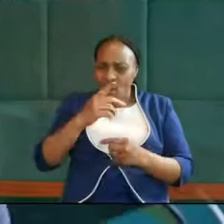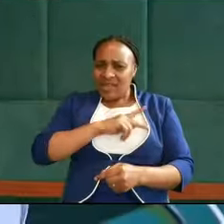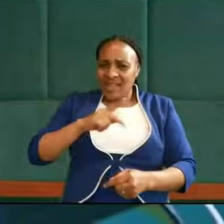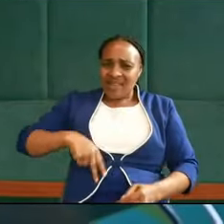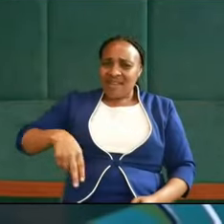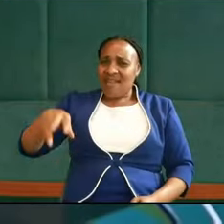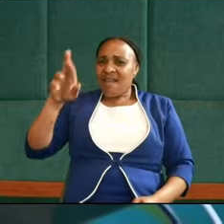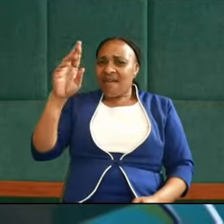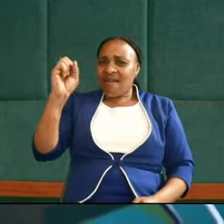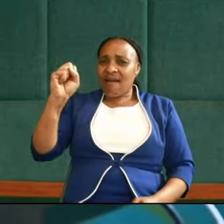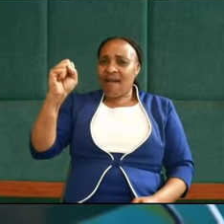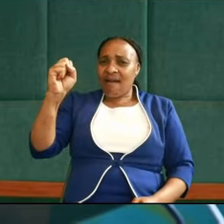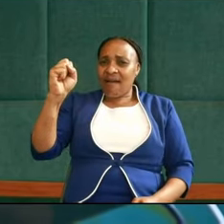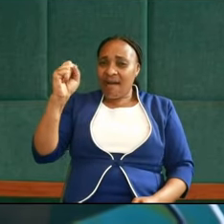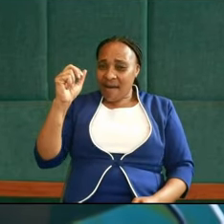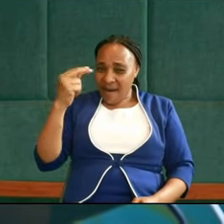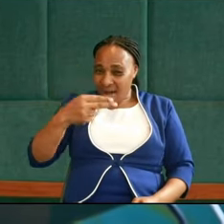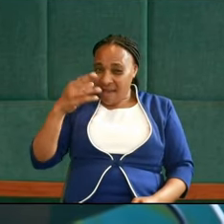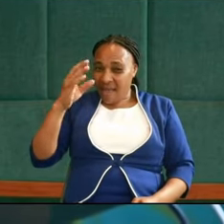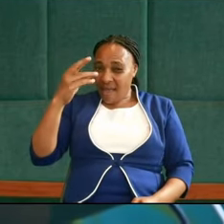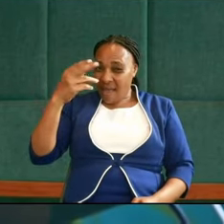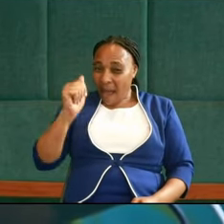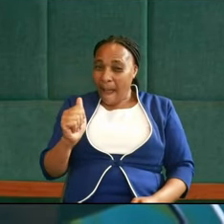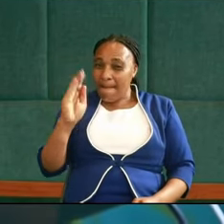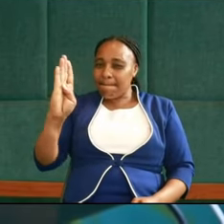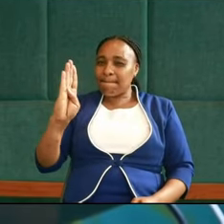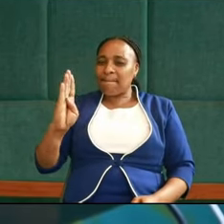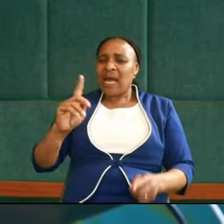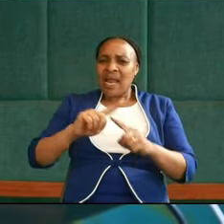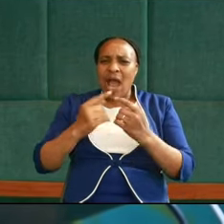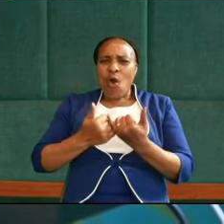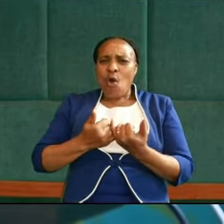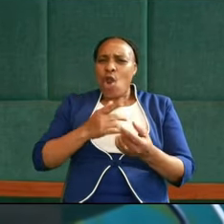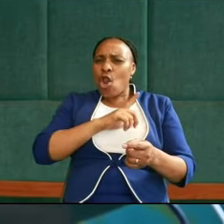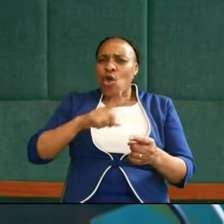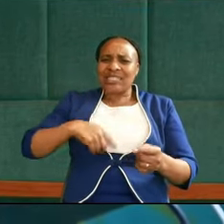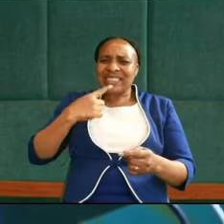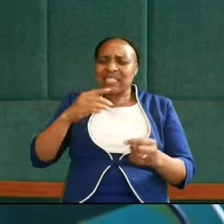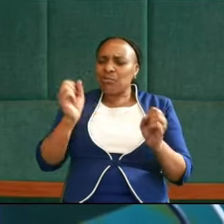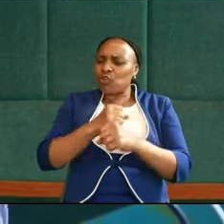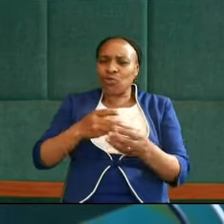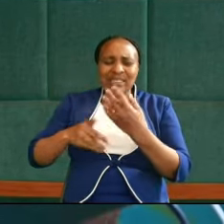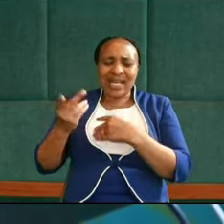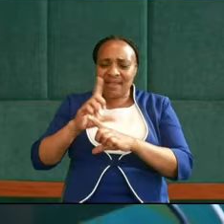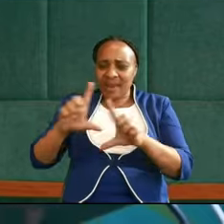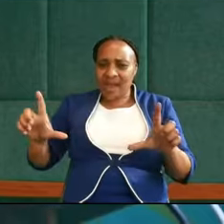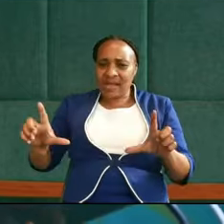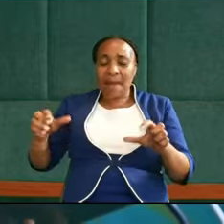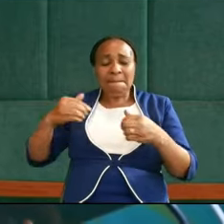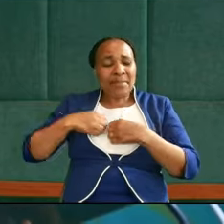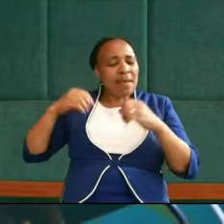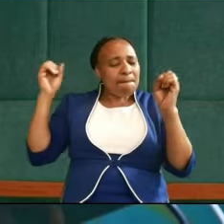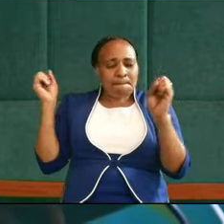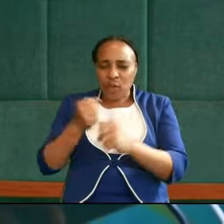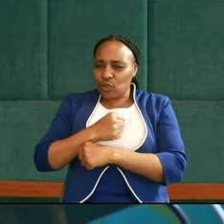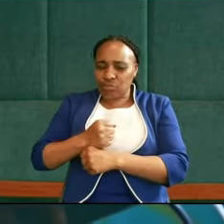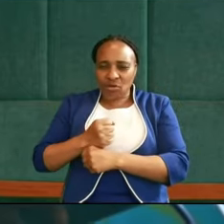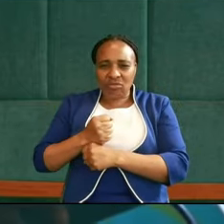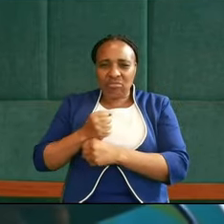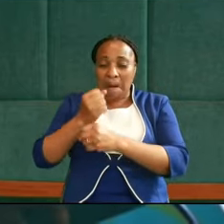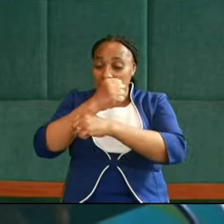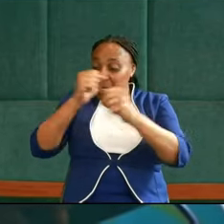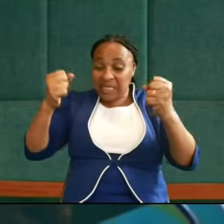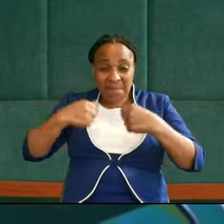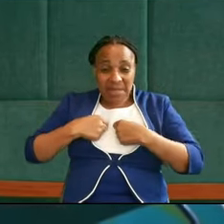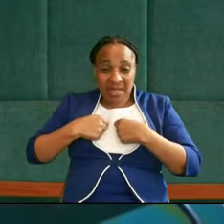said, the Lord forbid that I should sell the land. I will not sell it, Mr. President. If for